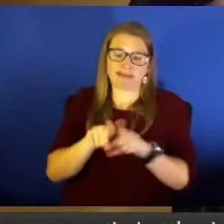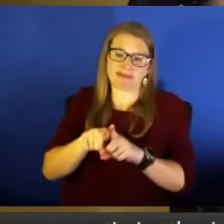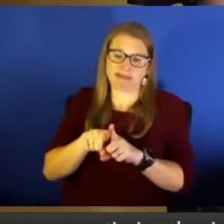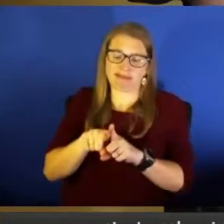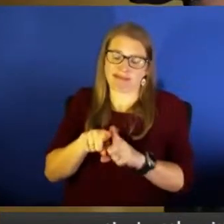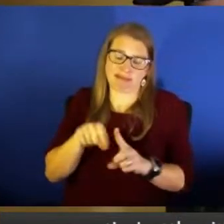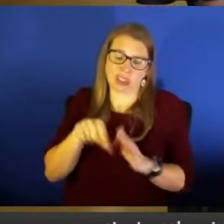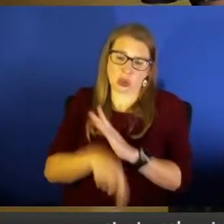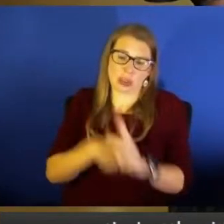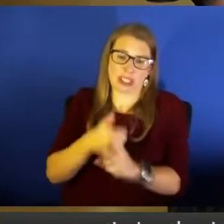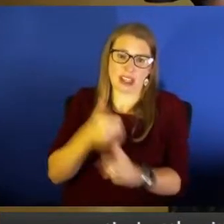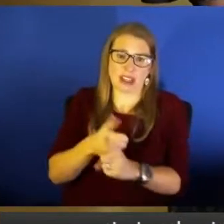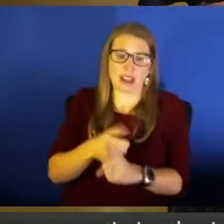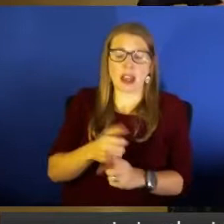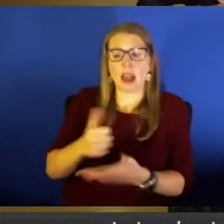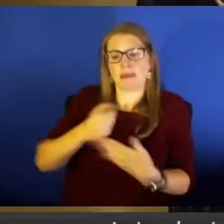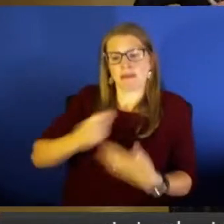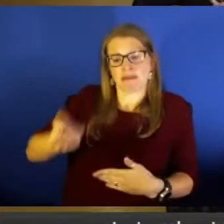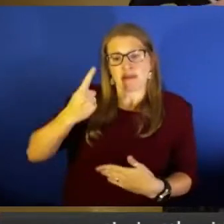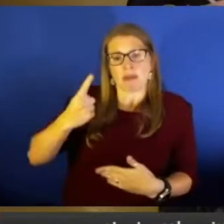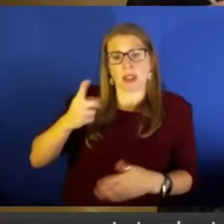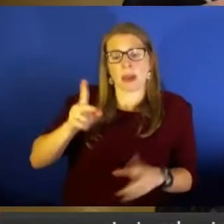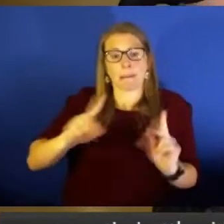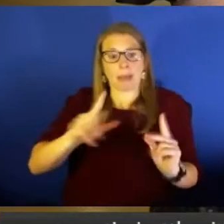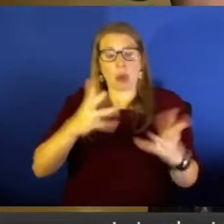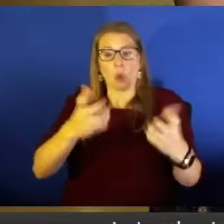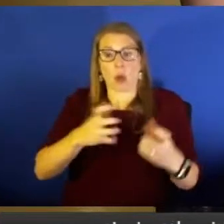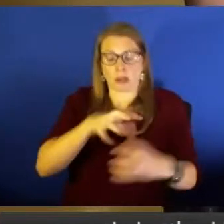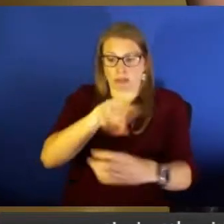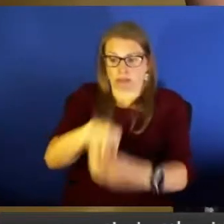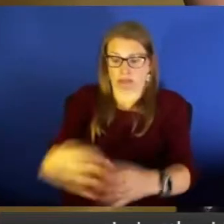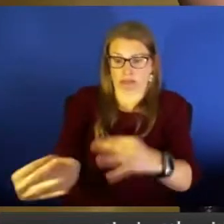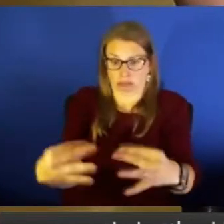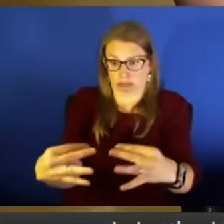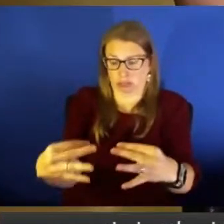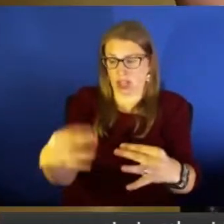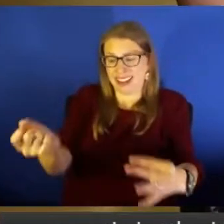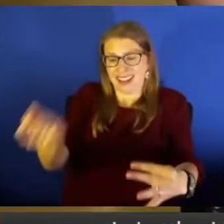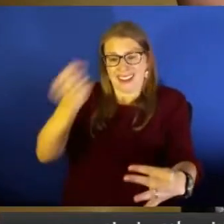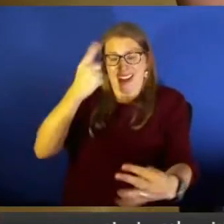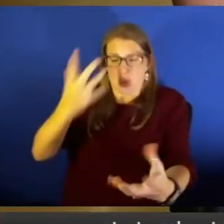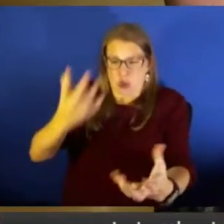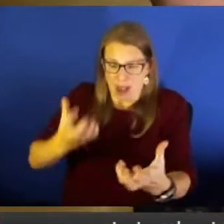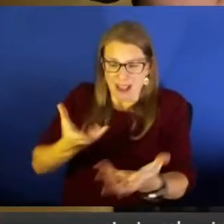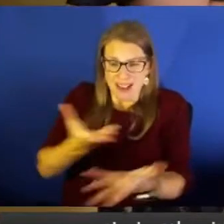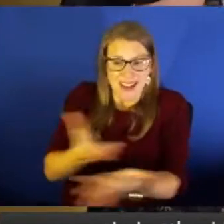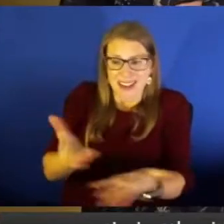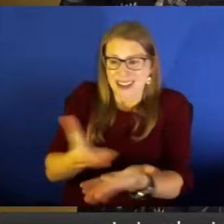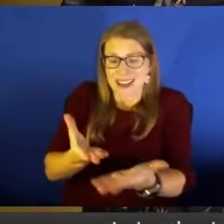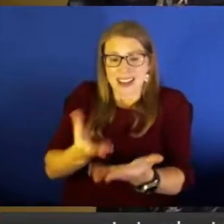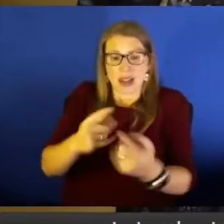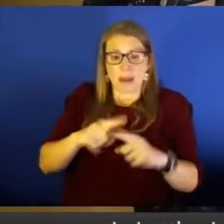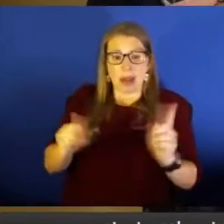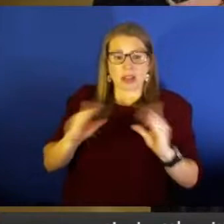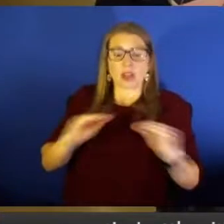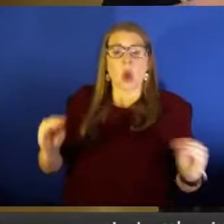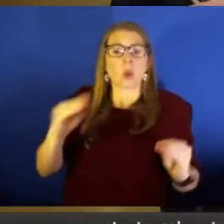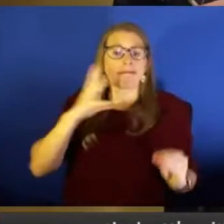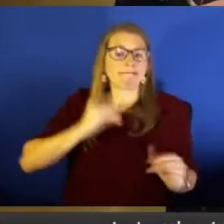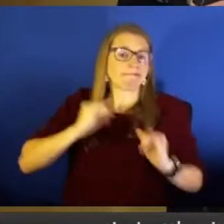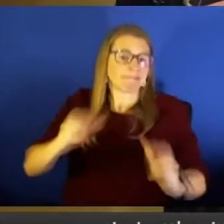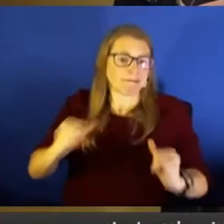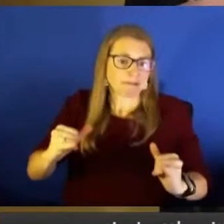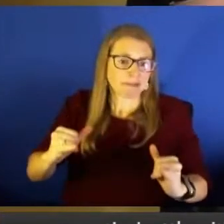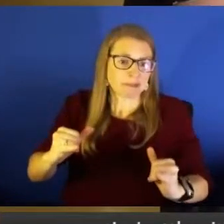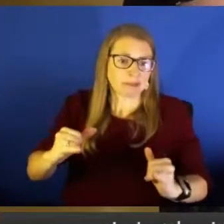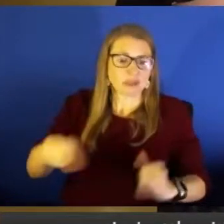especially those who have not served. We so badly want to understand where folks are coming from and what those needs are. So, help us understand what the needs are and